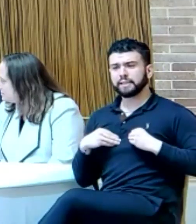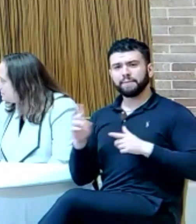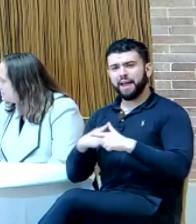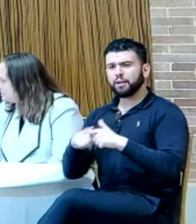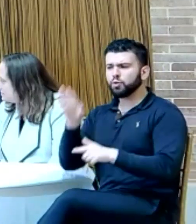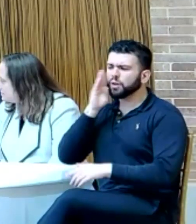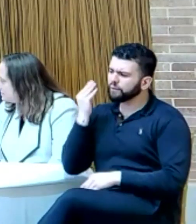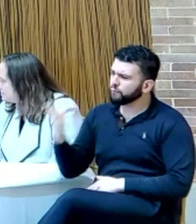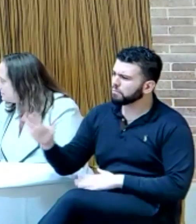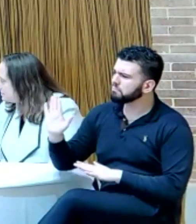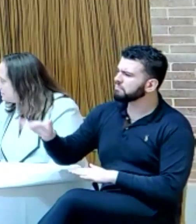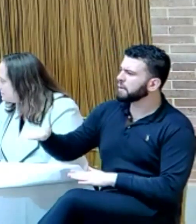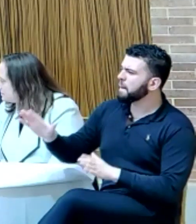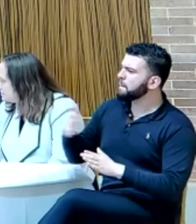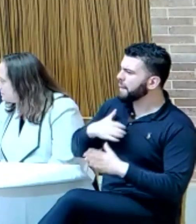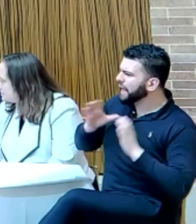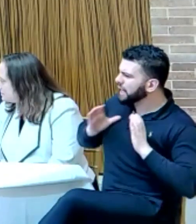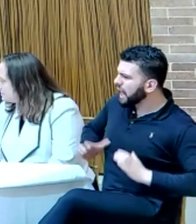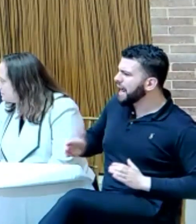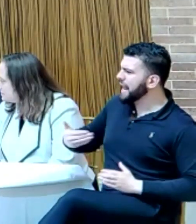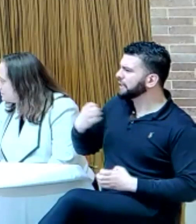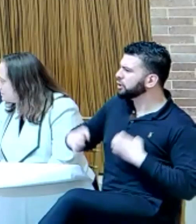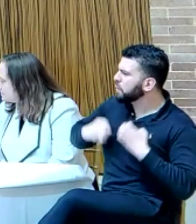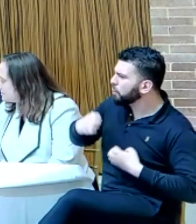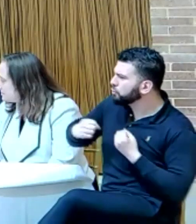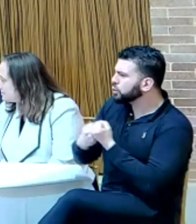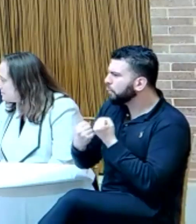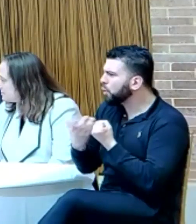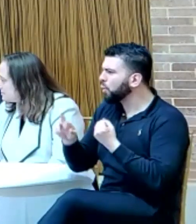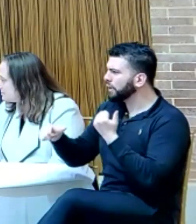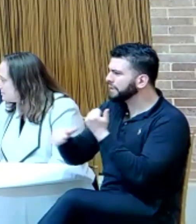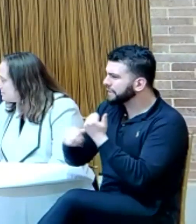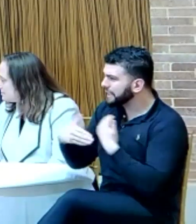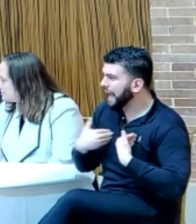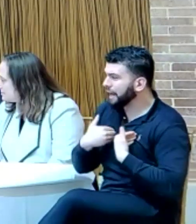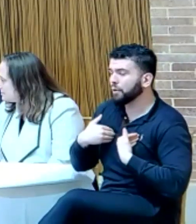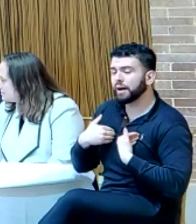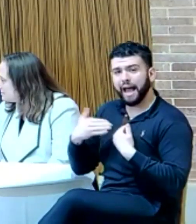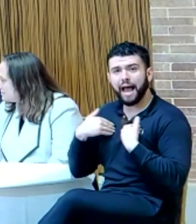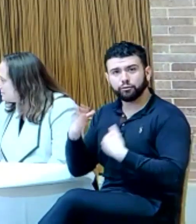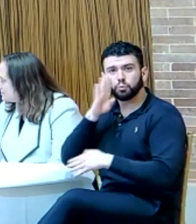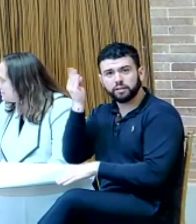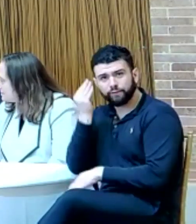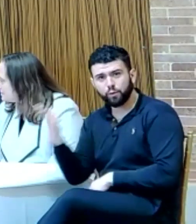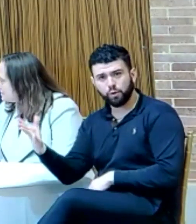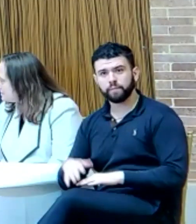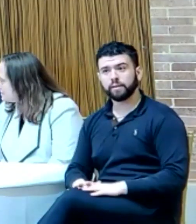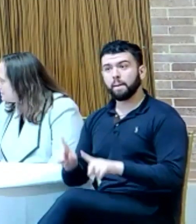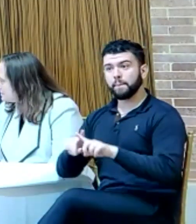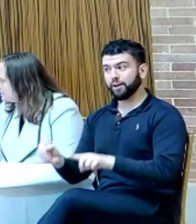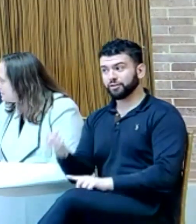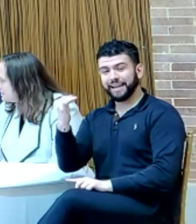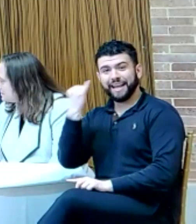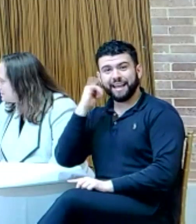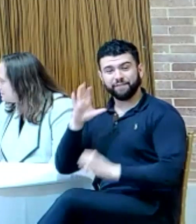has an animal that is you know that falls under that protection however if a person says I have three